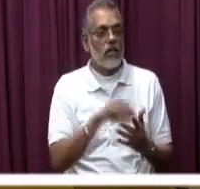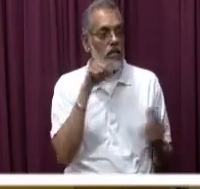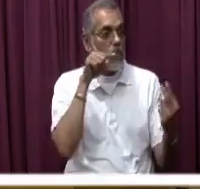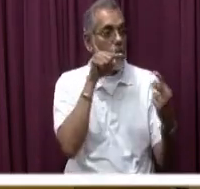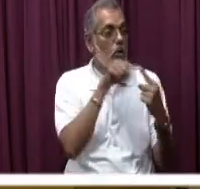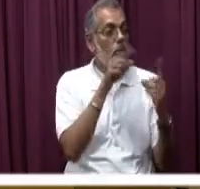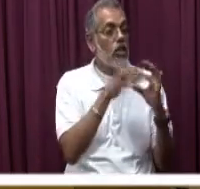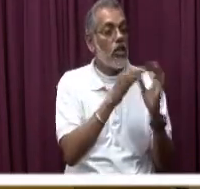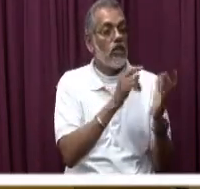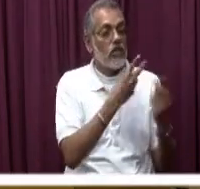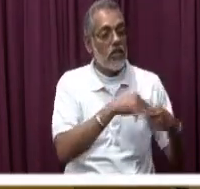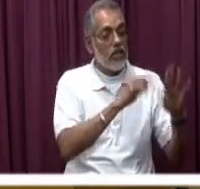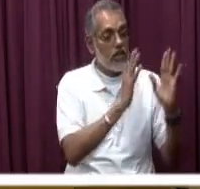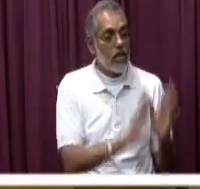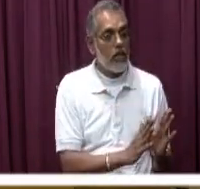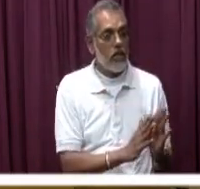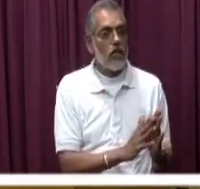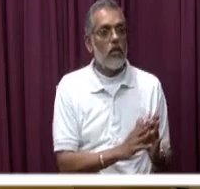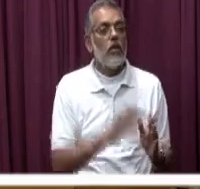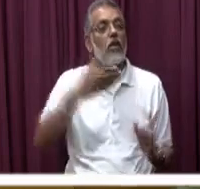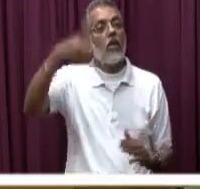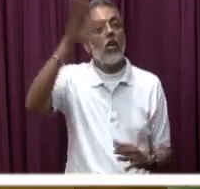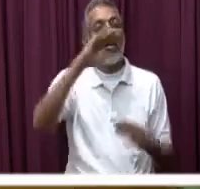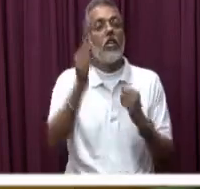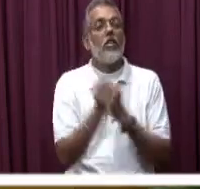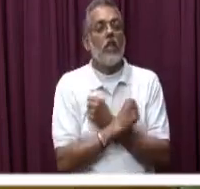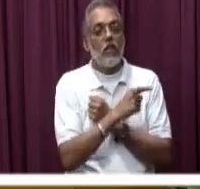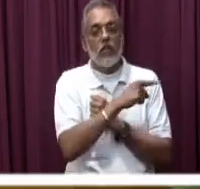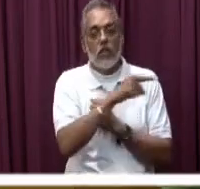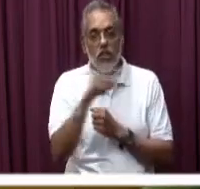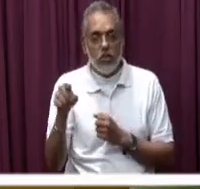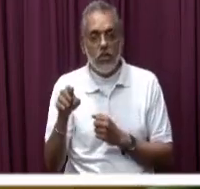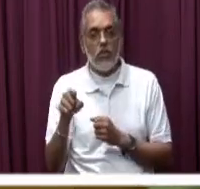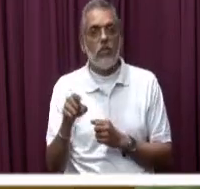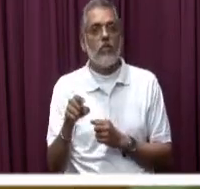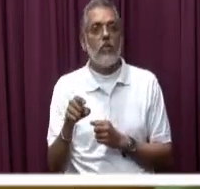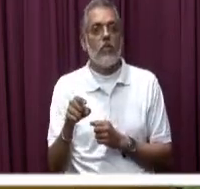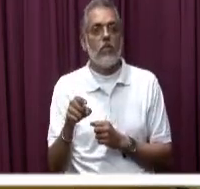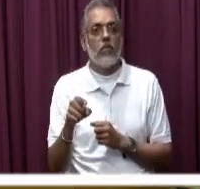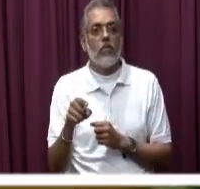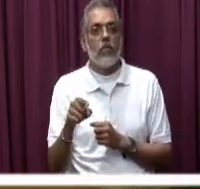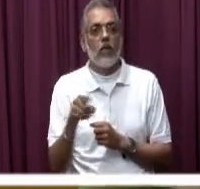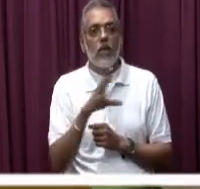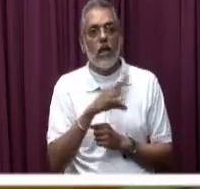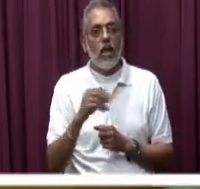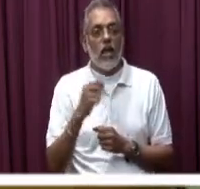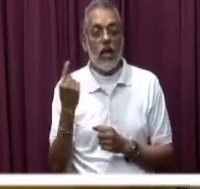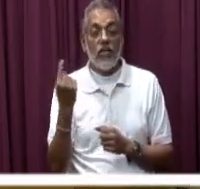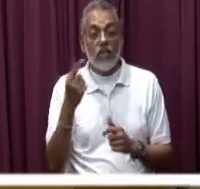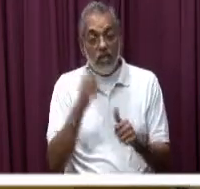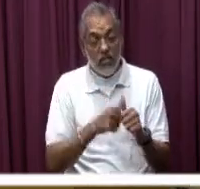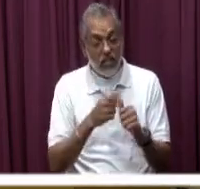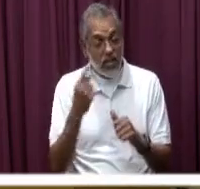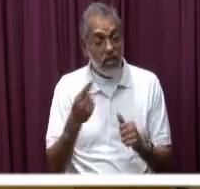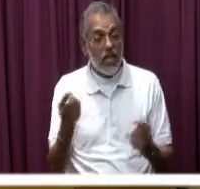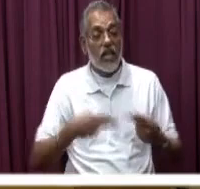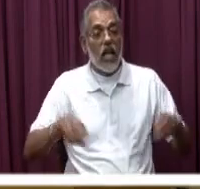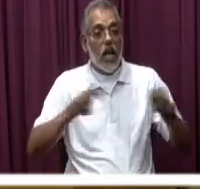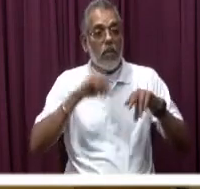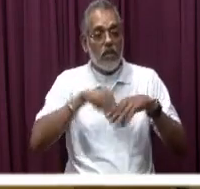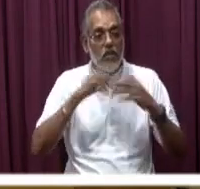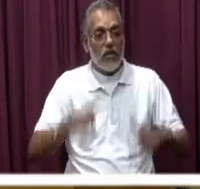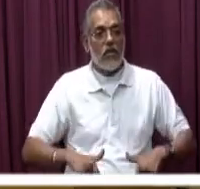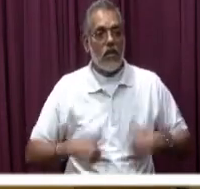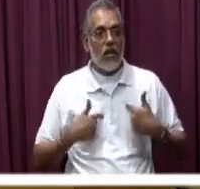text. God is concerned for you. God loves you. And God is concerned for everything that happens in your life. So